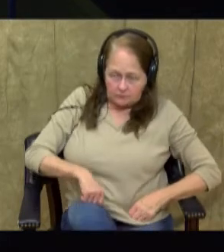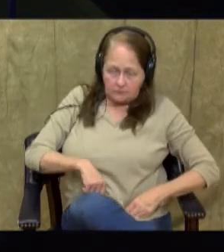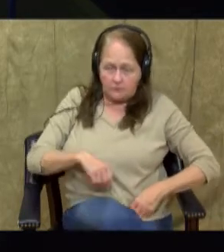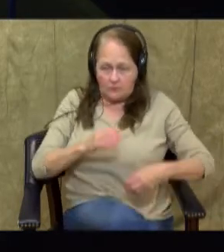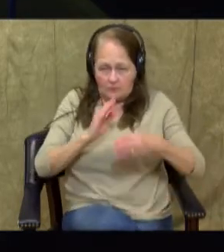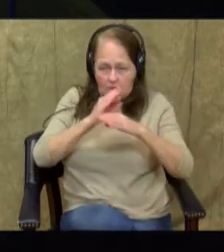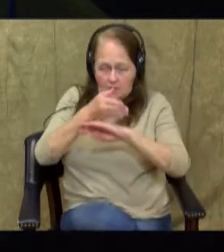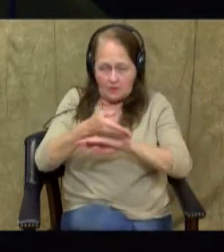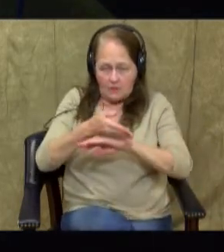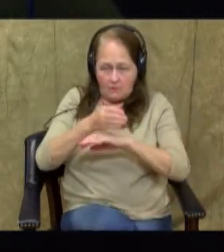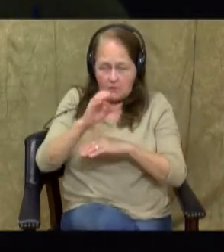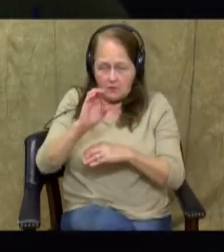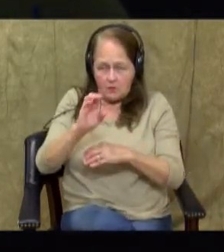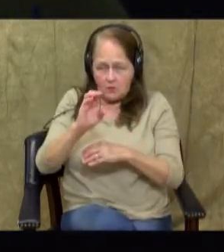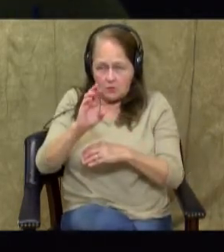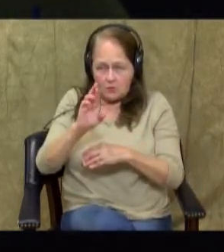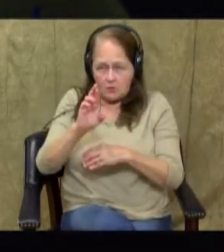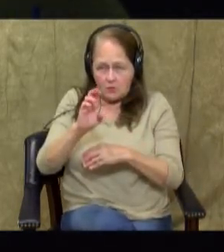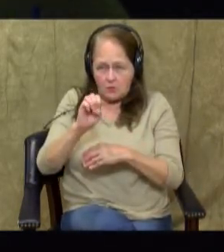After a crescent moon,